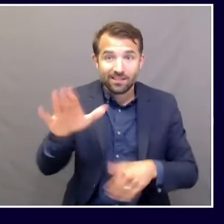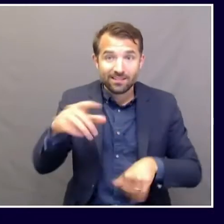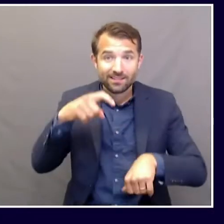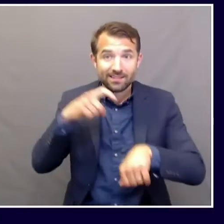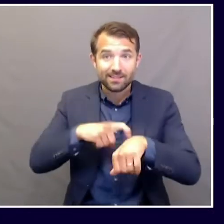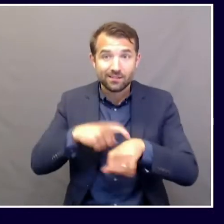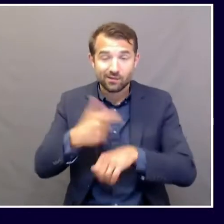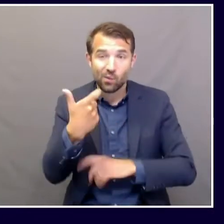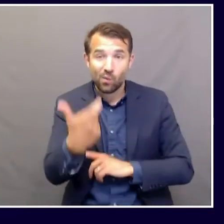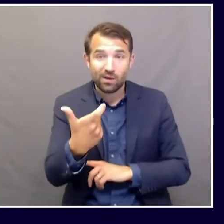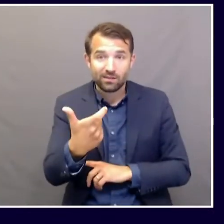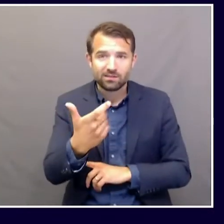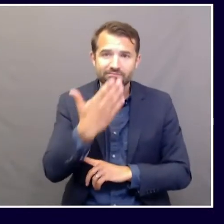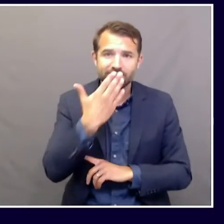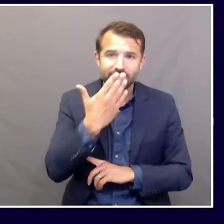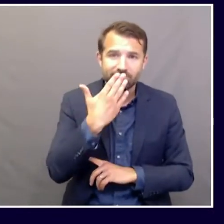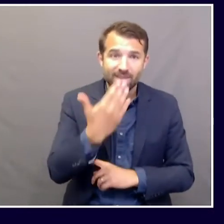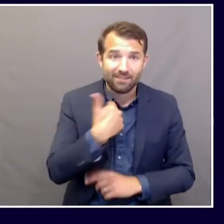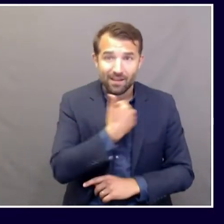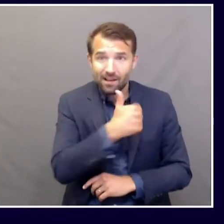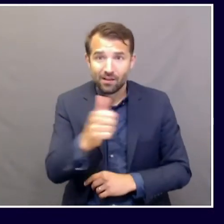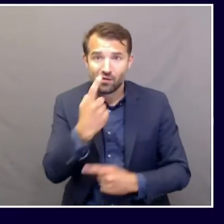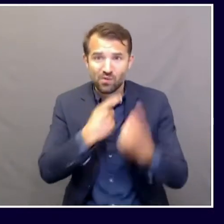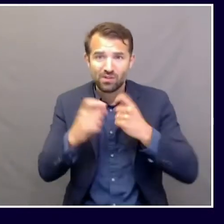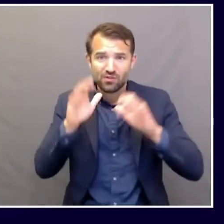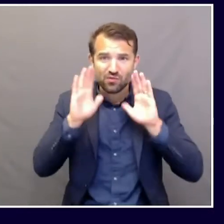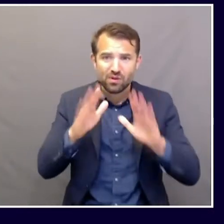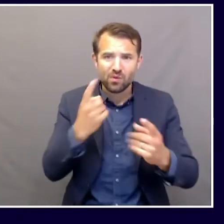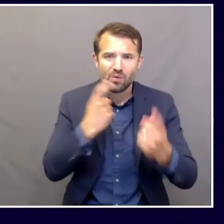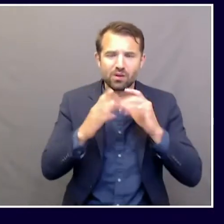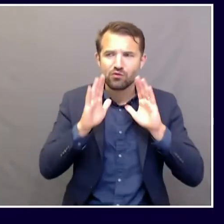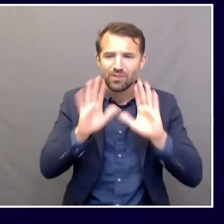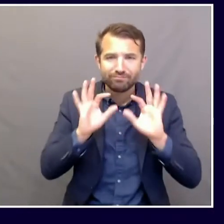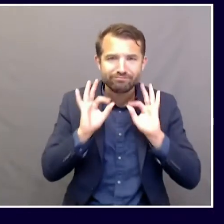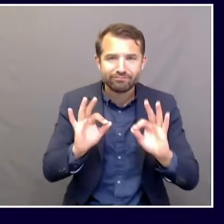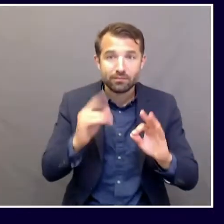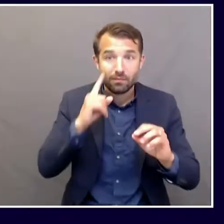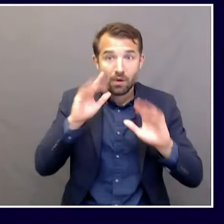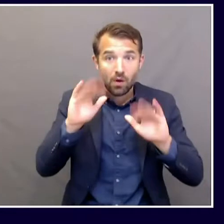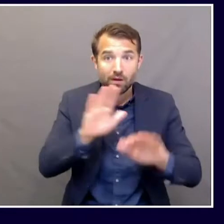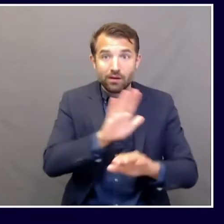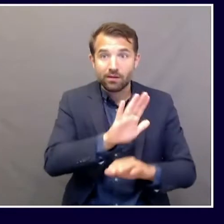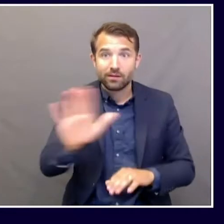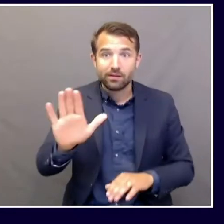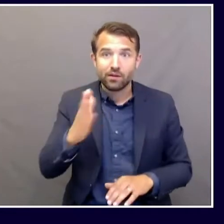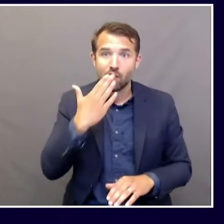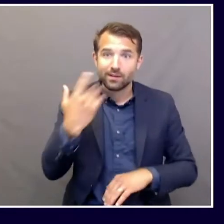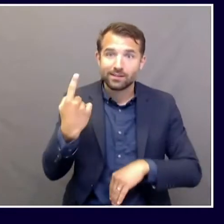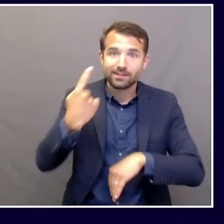Thanks to our colleagues in the media for the great questions today. We hope everyone has a good day. We look forward to chatting with